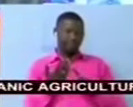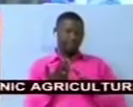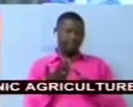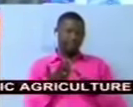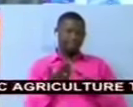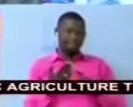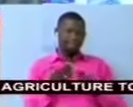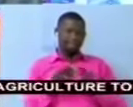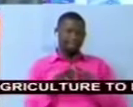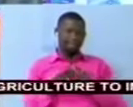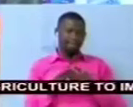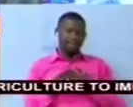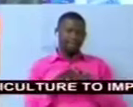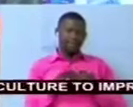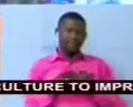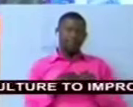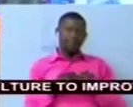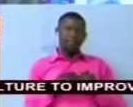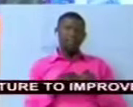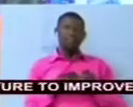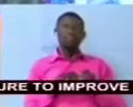Lamine Dabo.